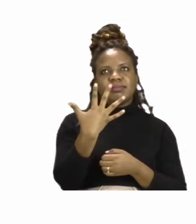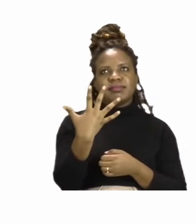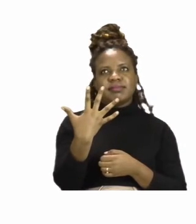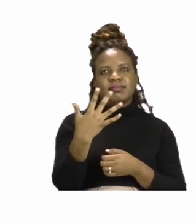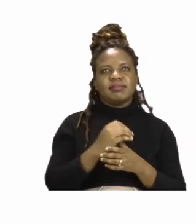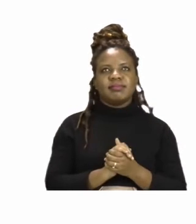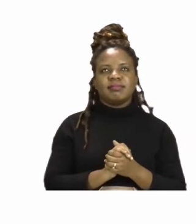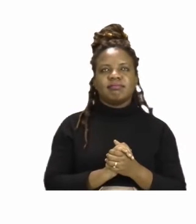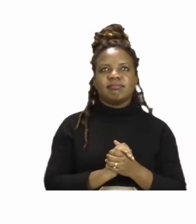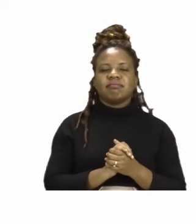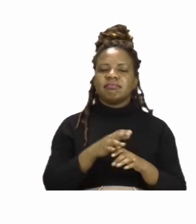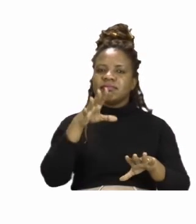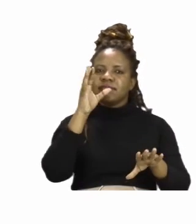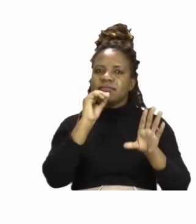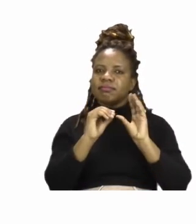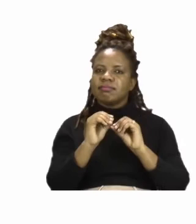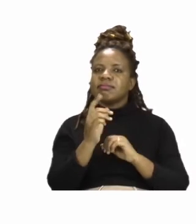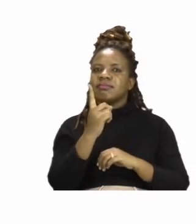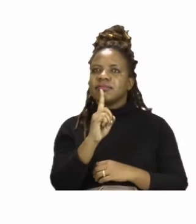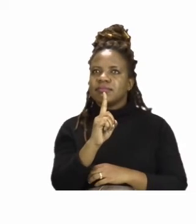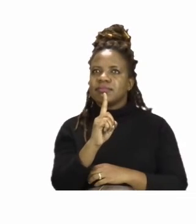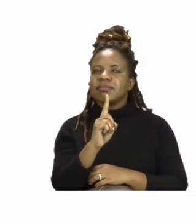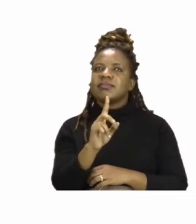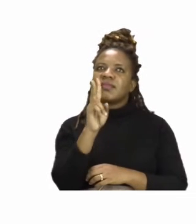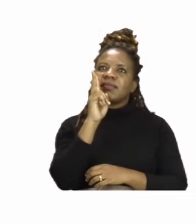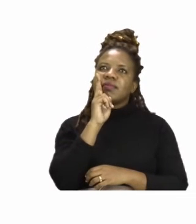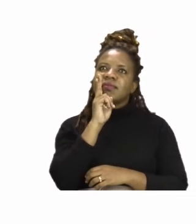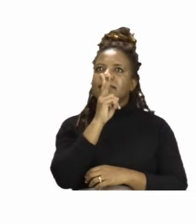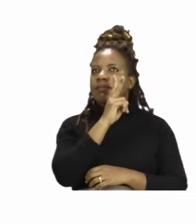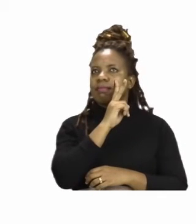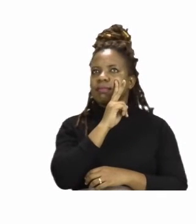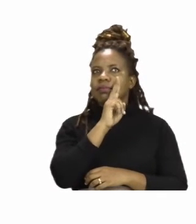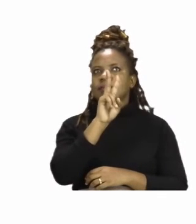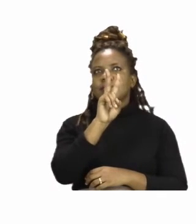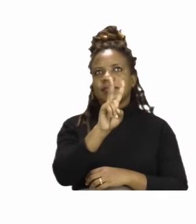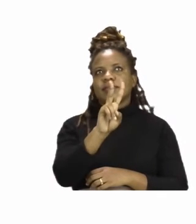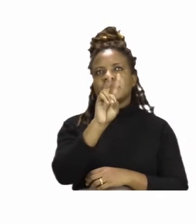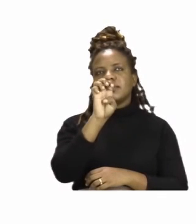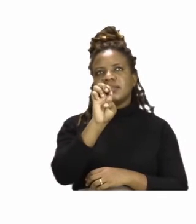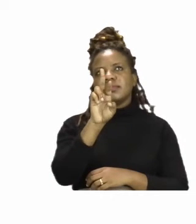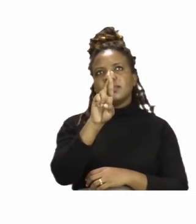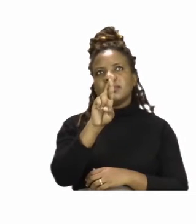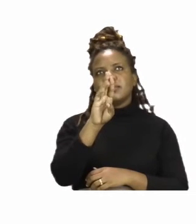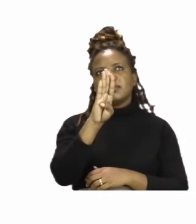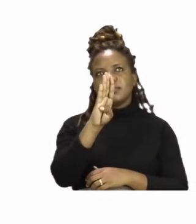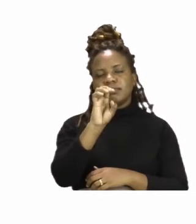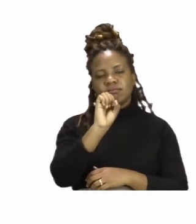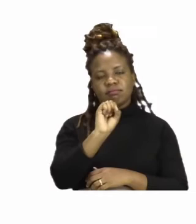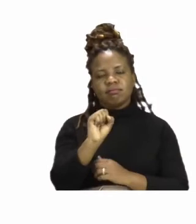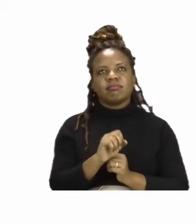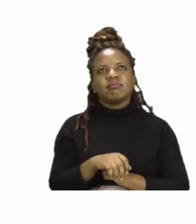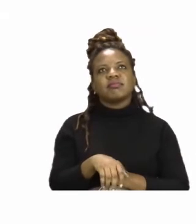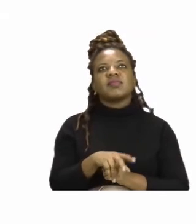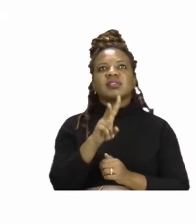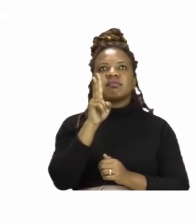be doing verbs. Now remember, a verb is a doing word. So we are going to have